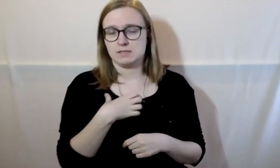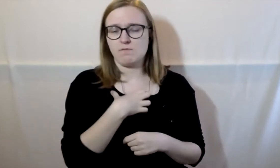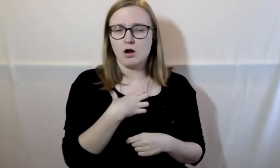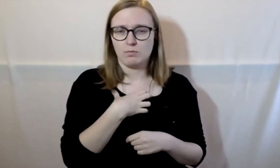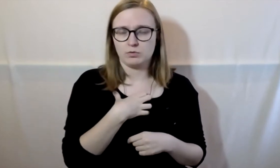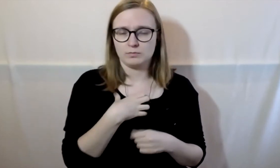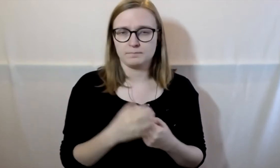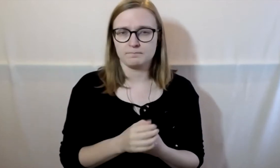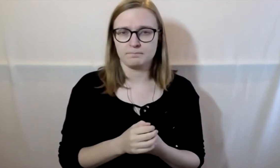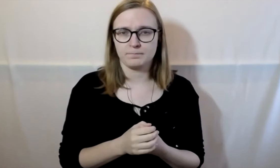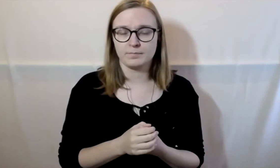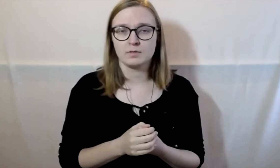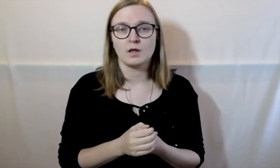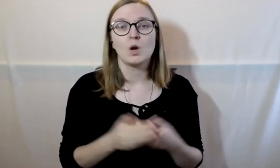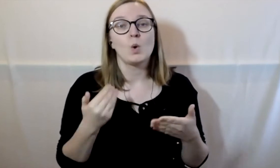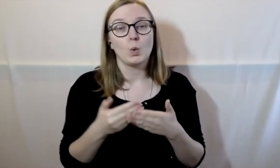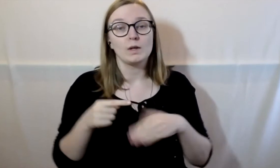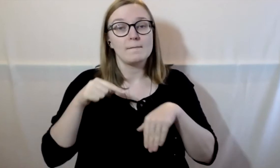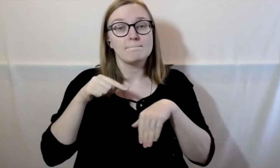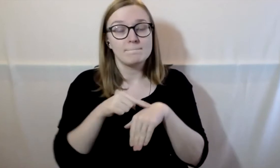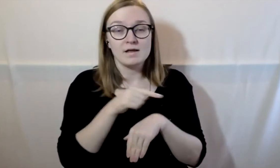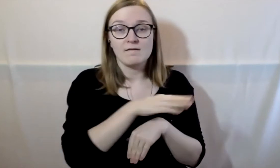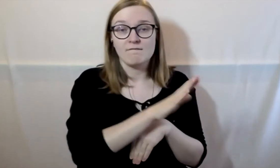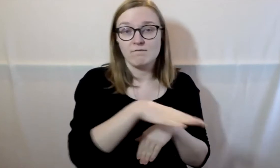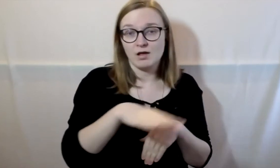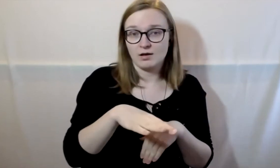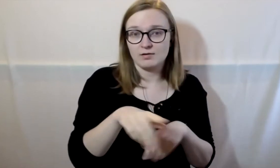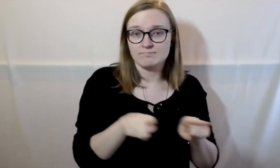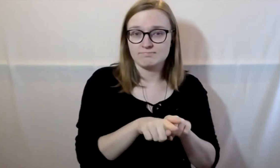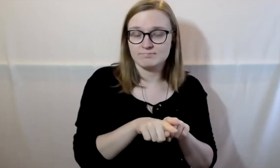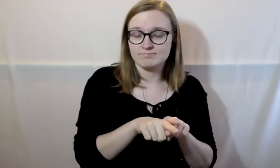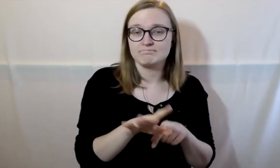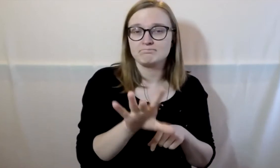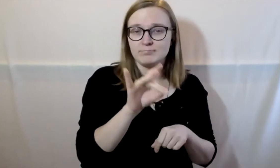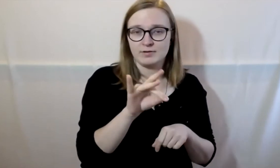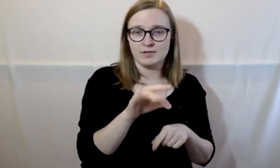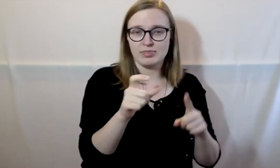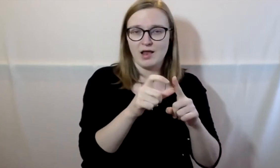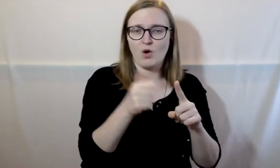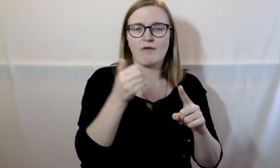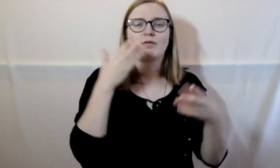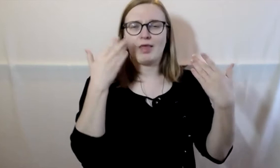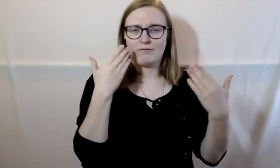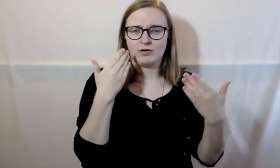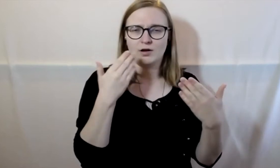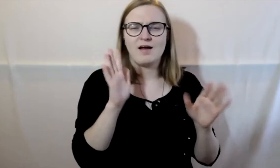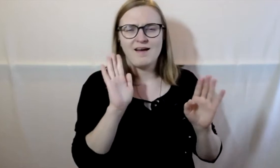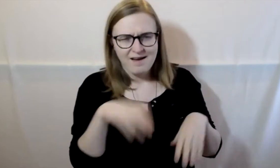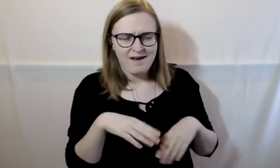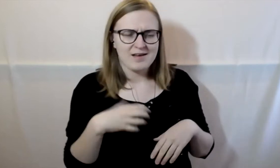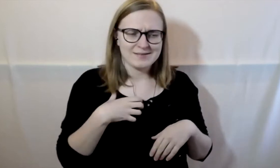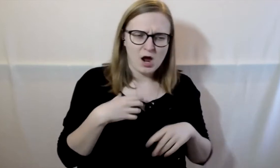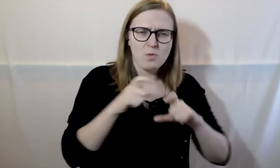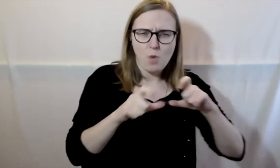characteristics, because sometimes students choose the easier subject, easy way to finish, to